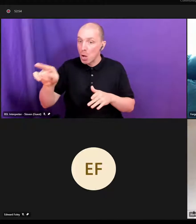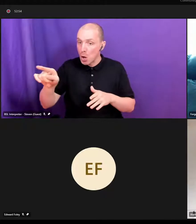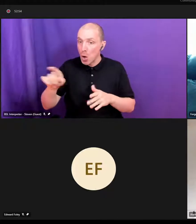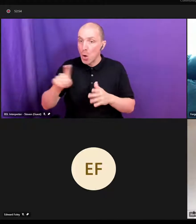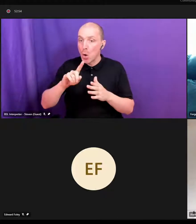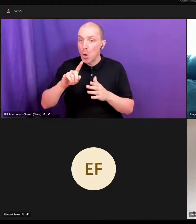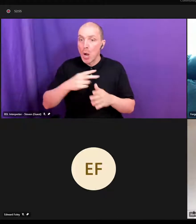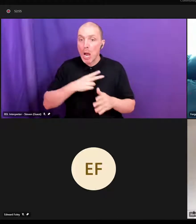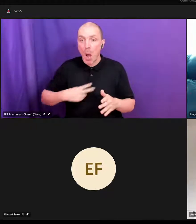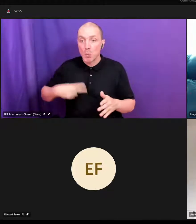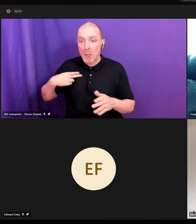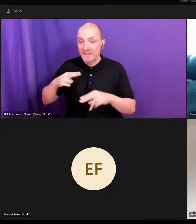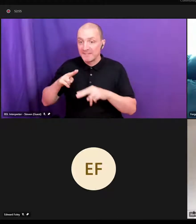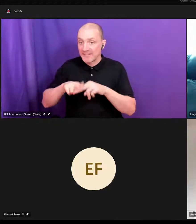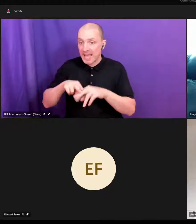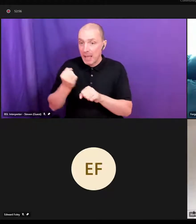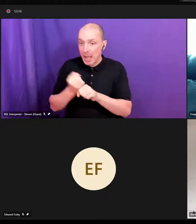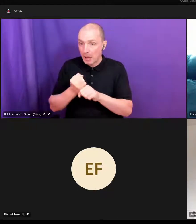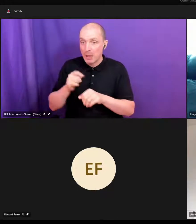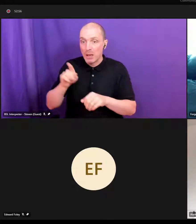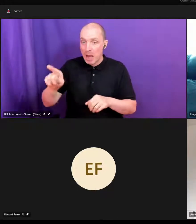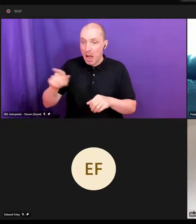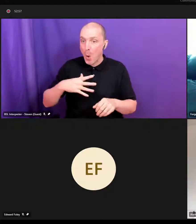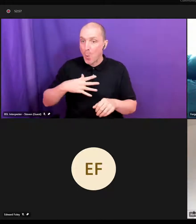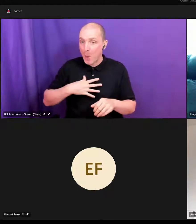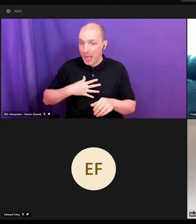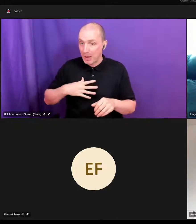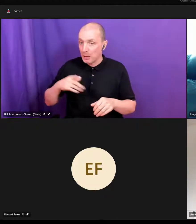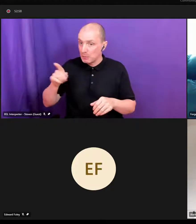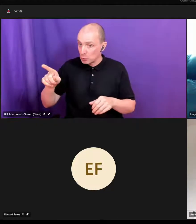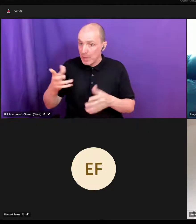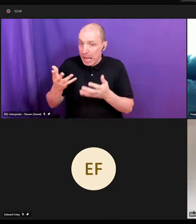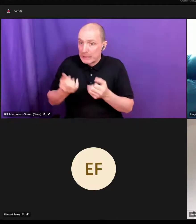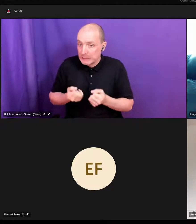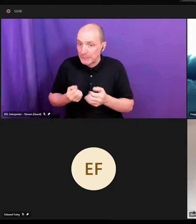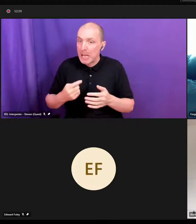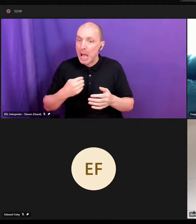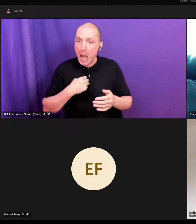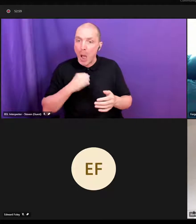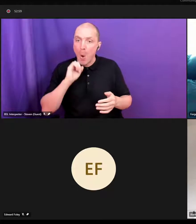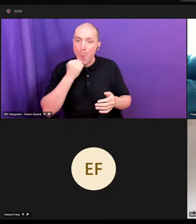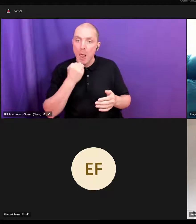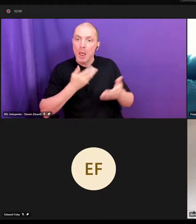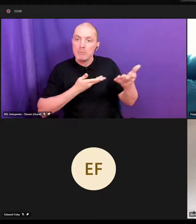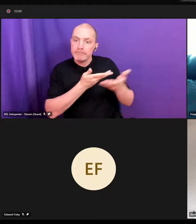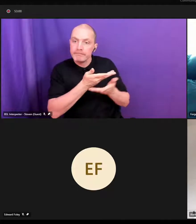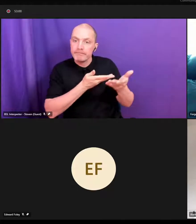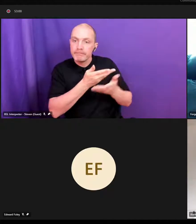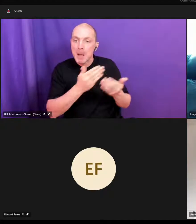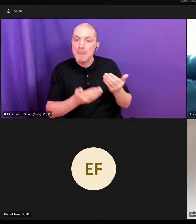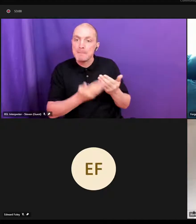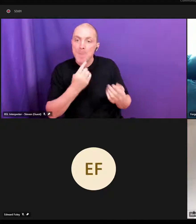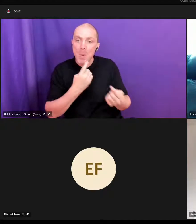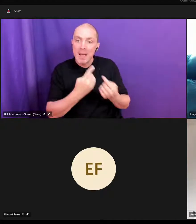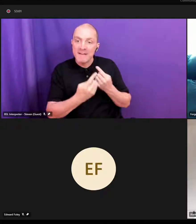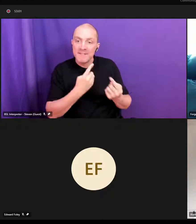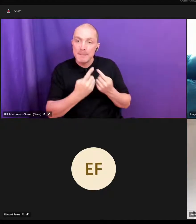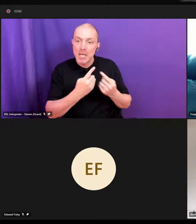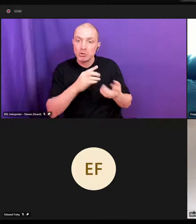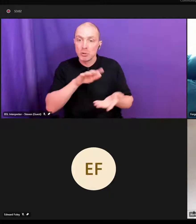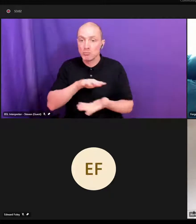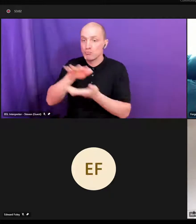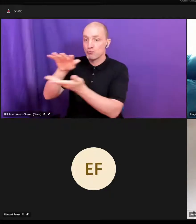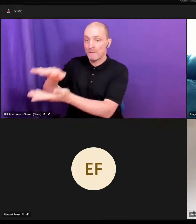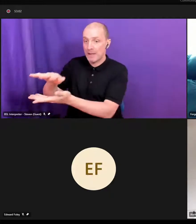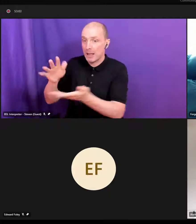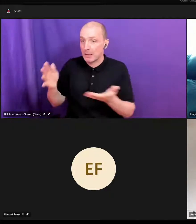Fagan, if I could just have the opportunity to speak to officers and they revert back to them once I've got those details. But I would like to think that we wouldn't be doing anything